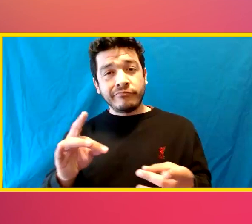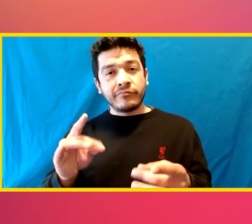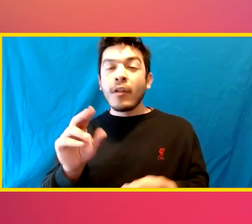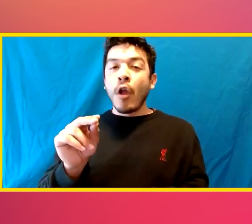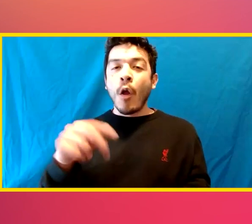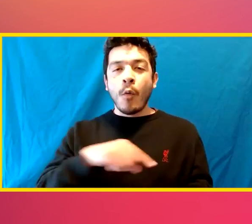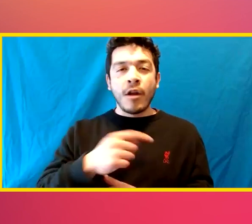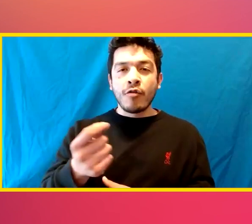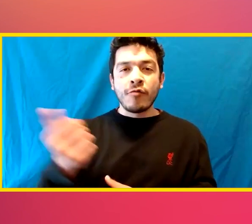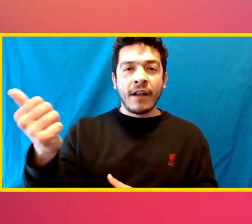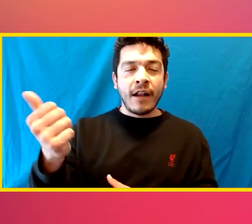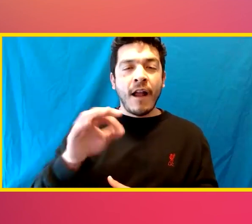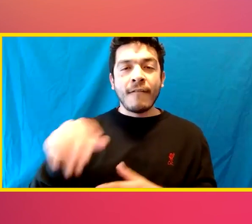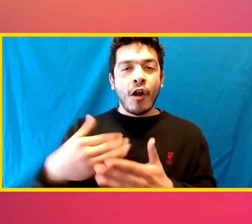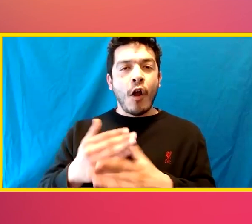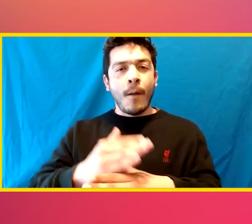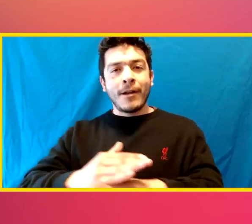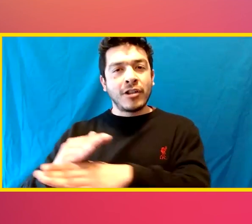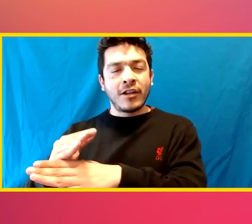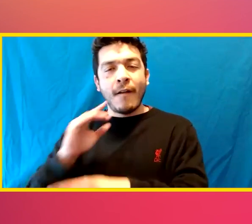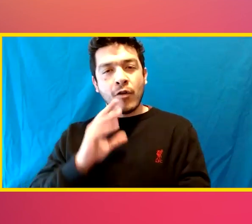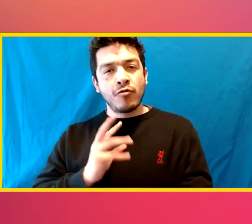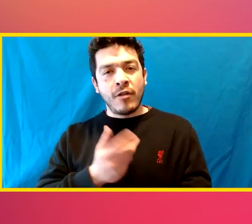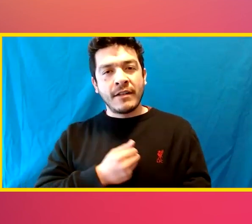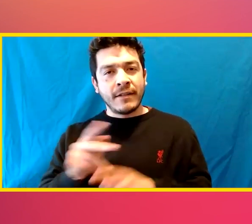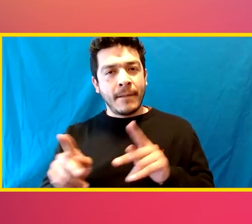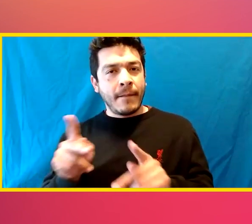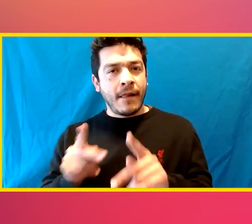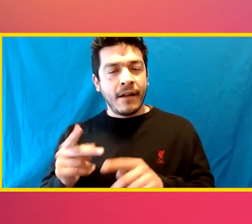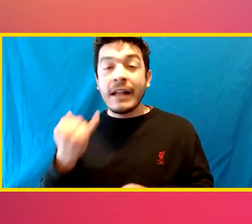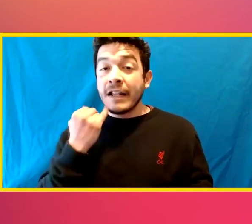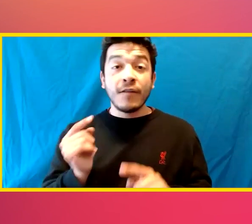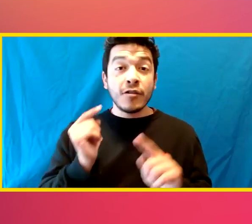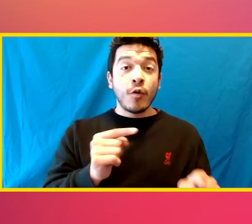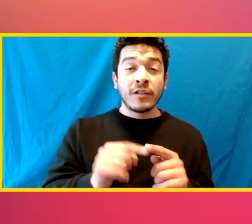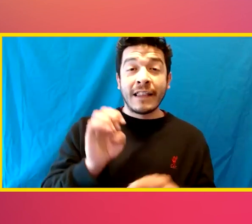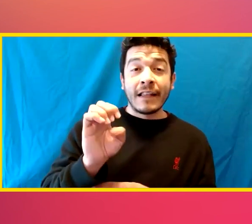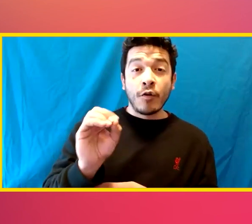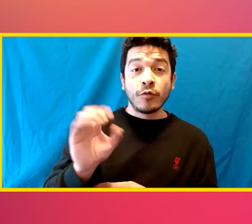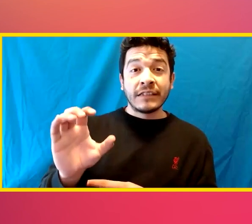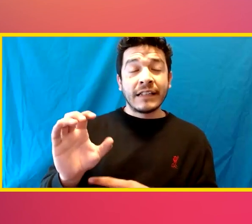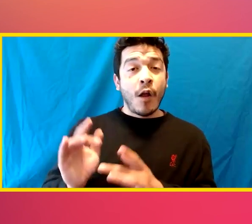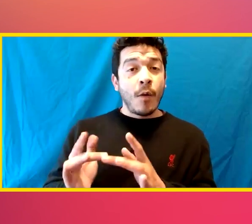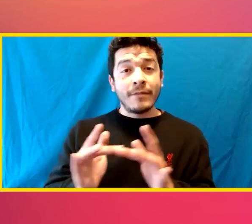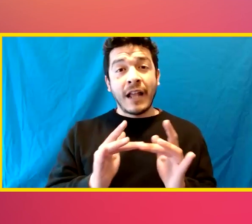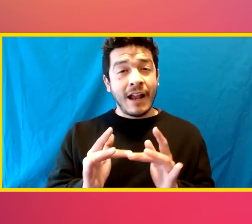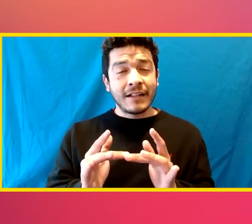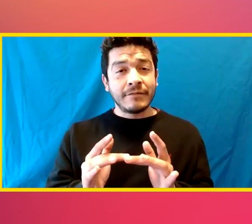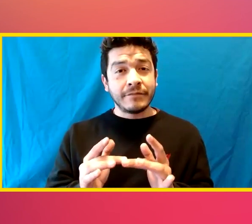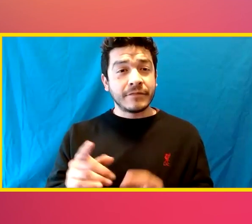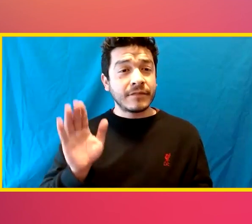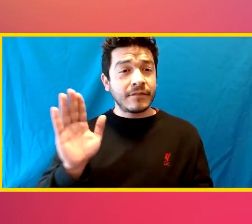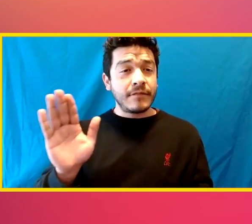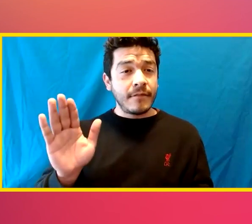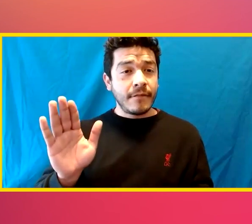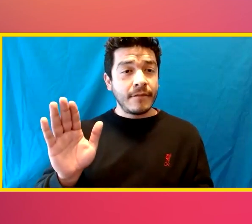no, we're getting rid of all protections for transgender people. It's been, if you go to the EEOC's website,